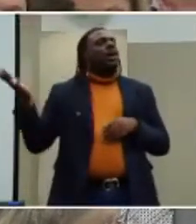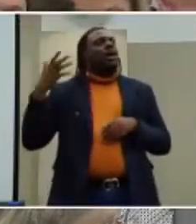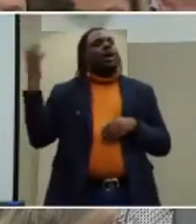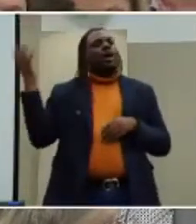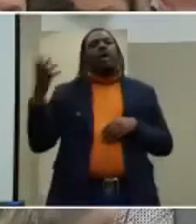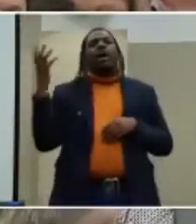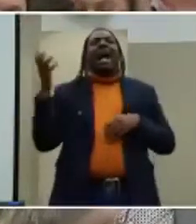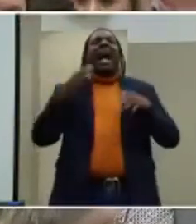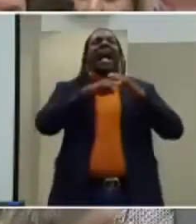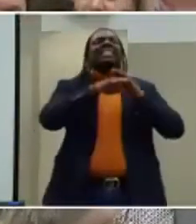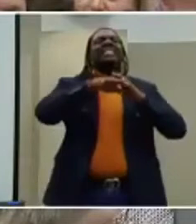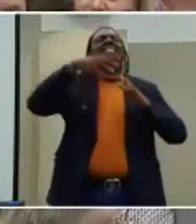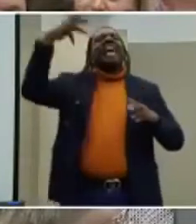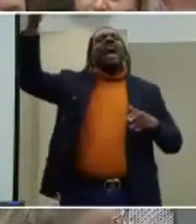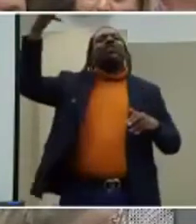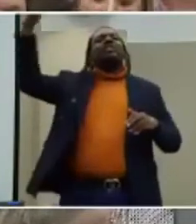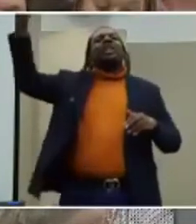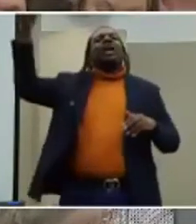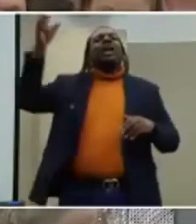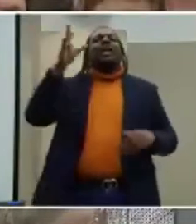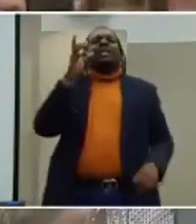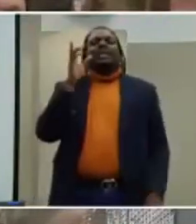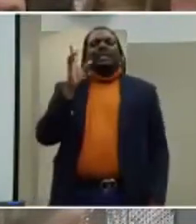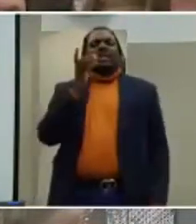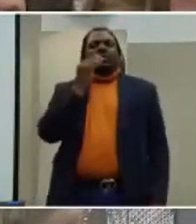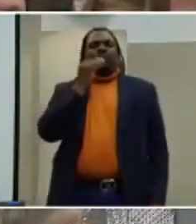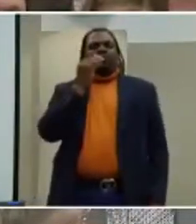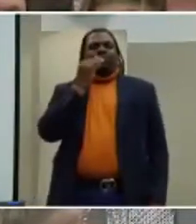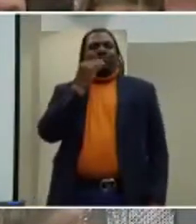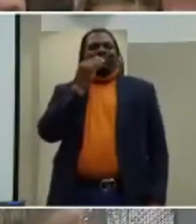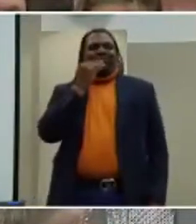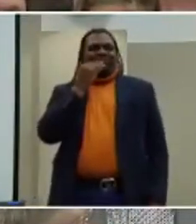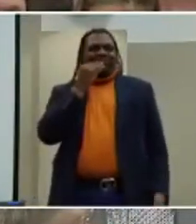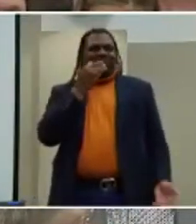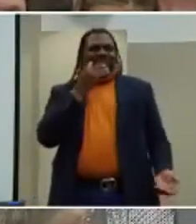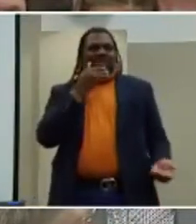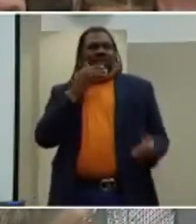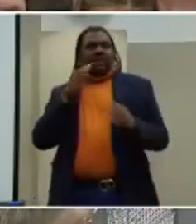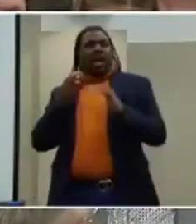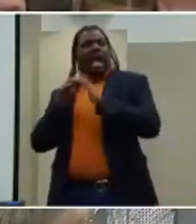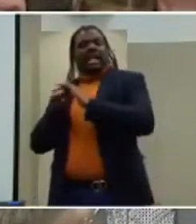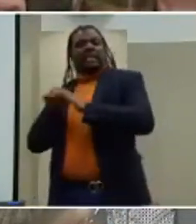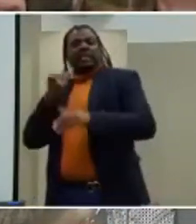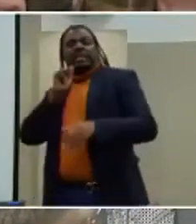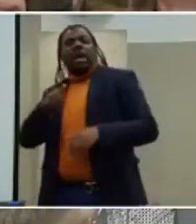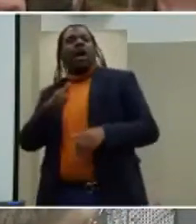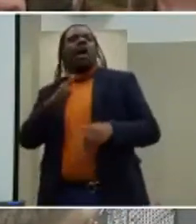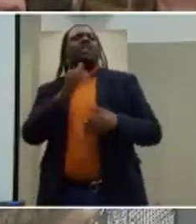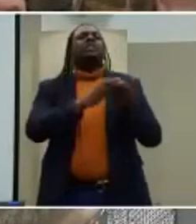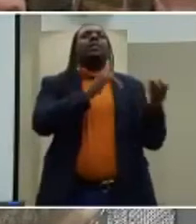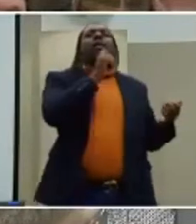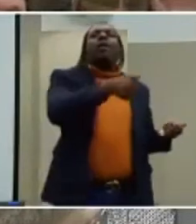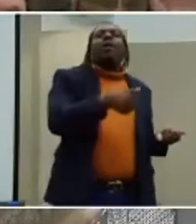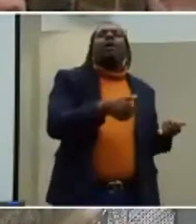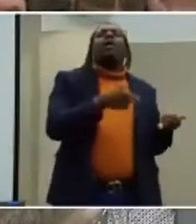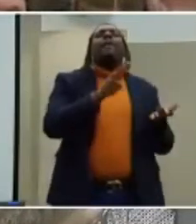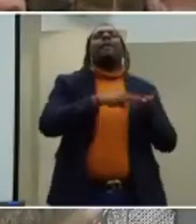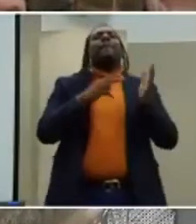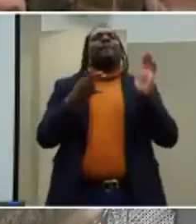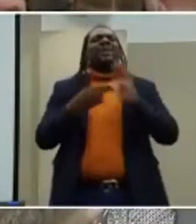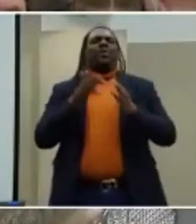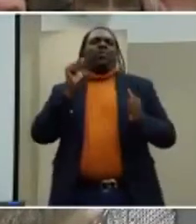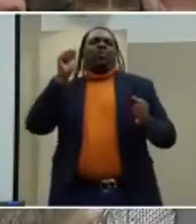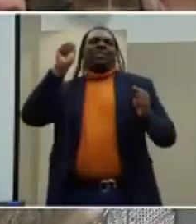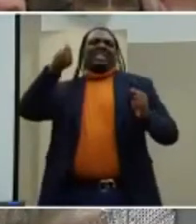access to outdoor dining, some of which is accessible and some of which is really not. And so I think that needs to get addressed